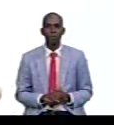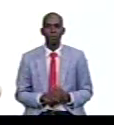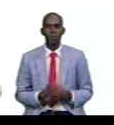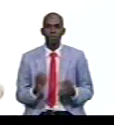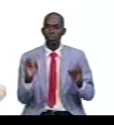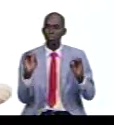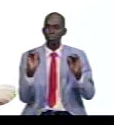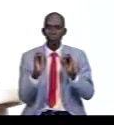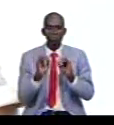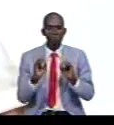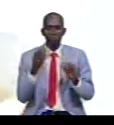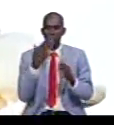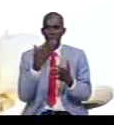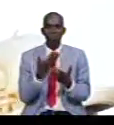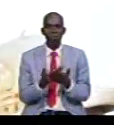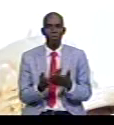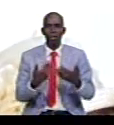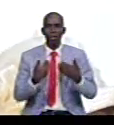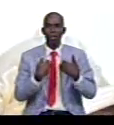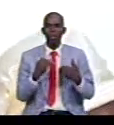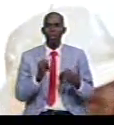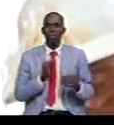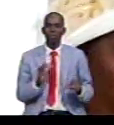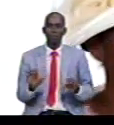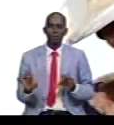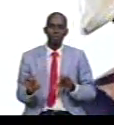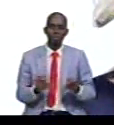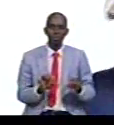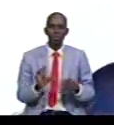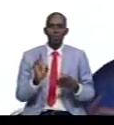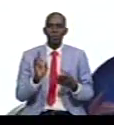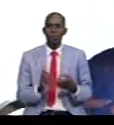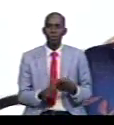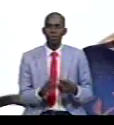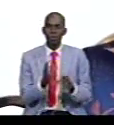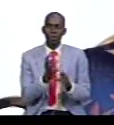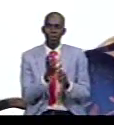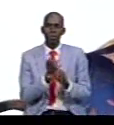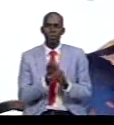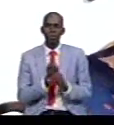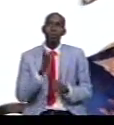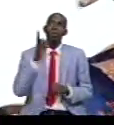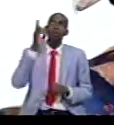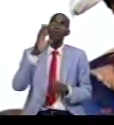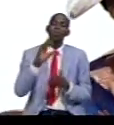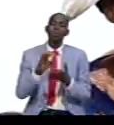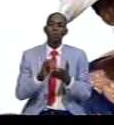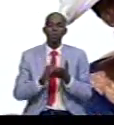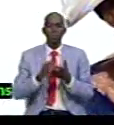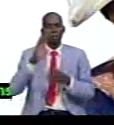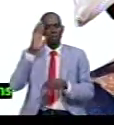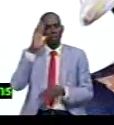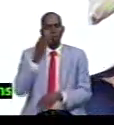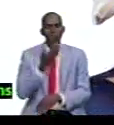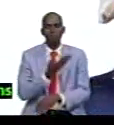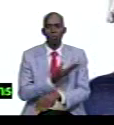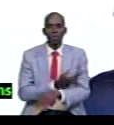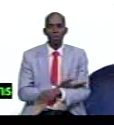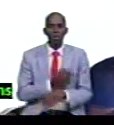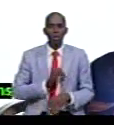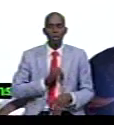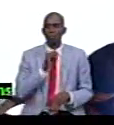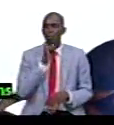nothing good have I done to deserve God's own son. I'm